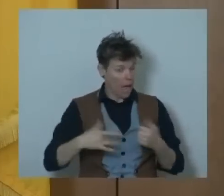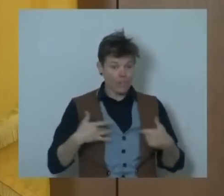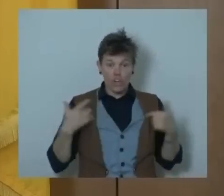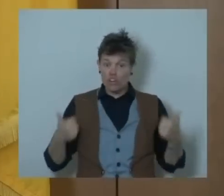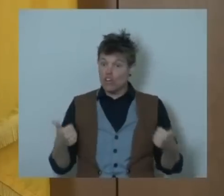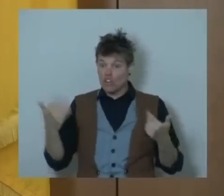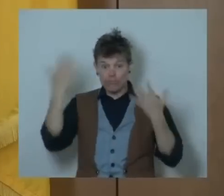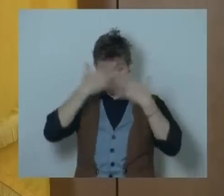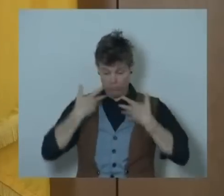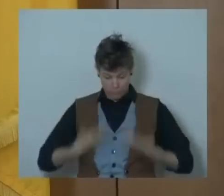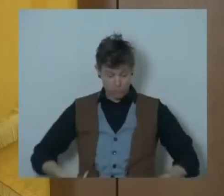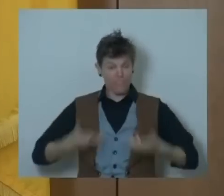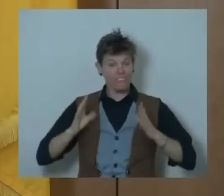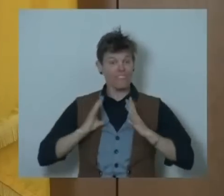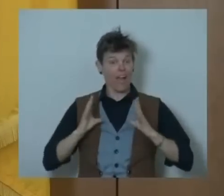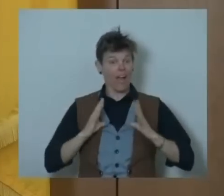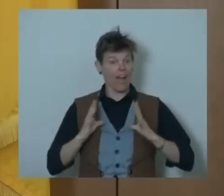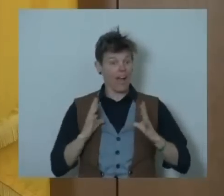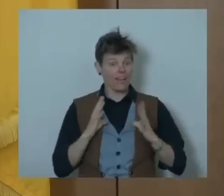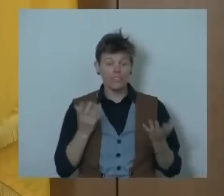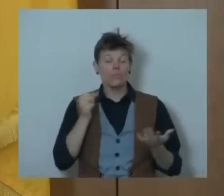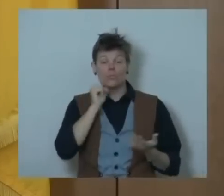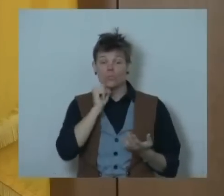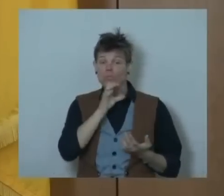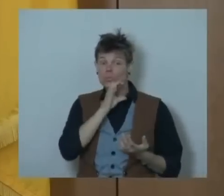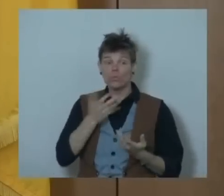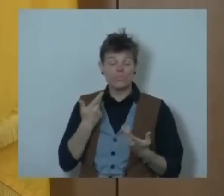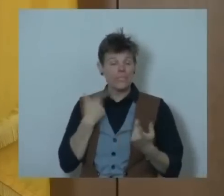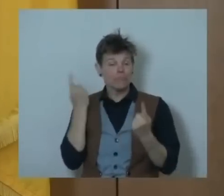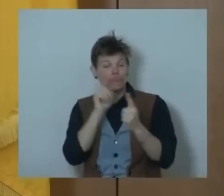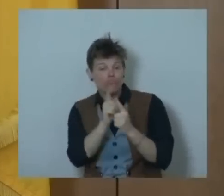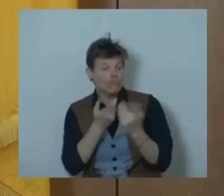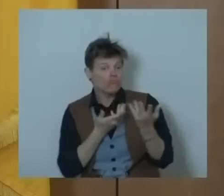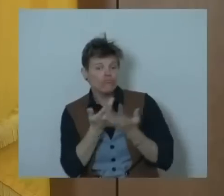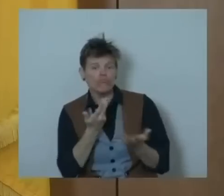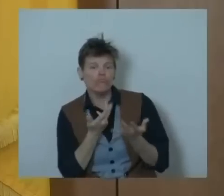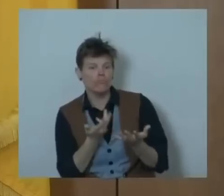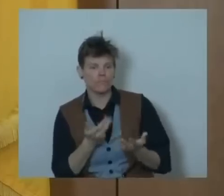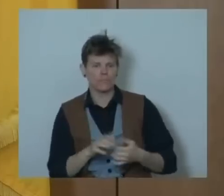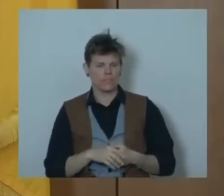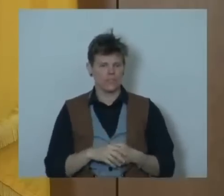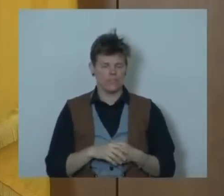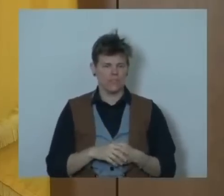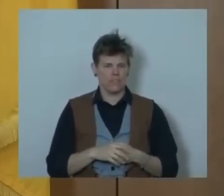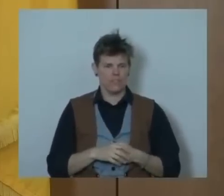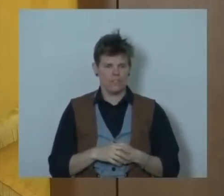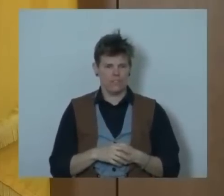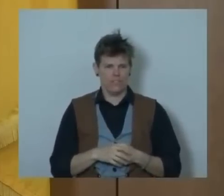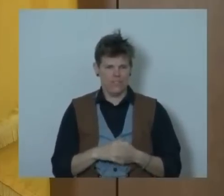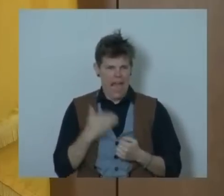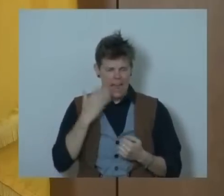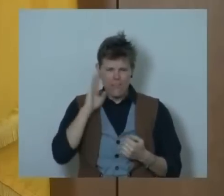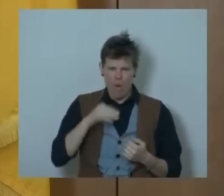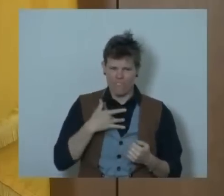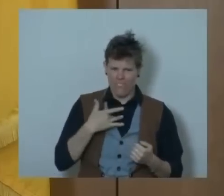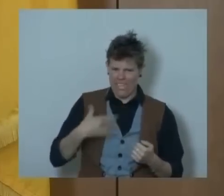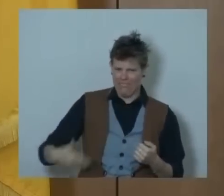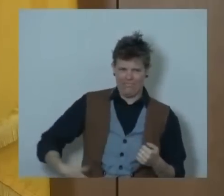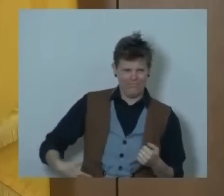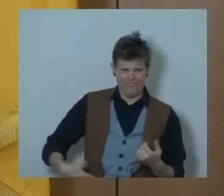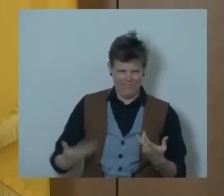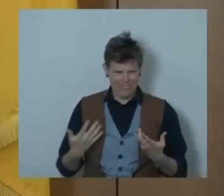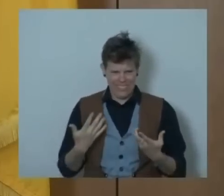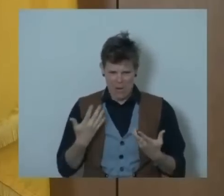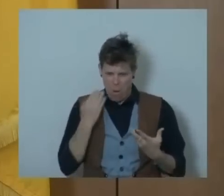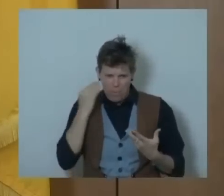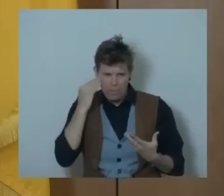that vulnerable category. I don't understand this. It doesn't feel right to me, and I've been cooped up in my house. I am